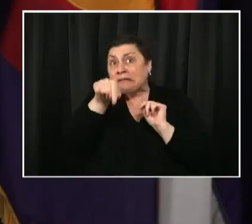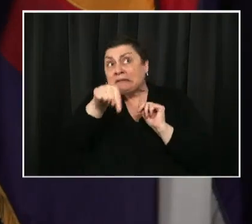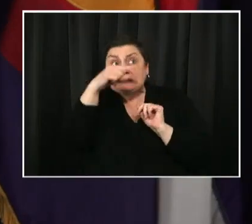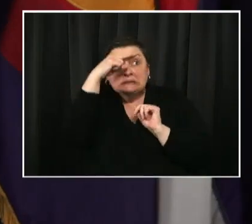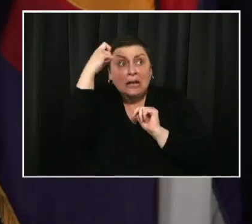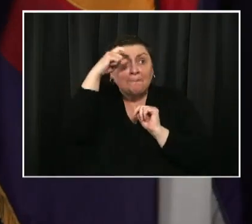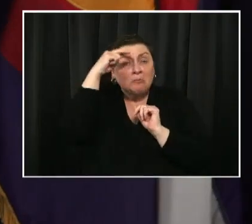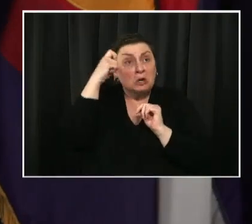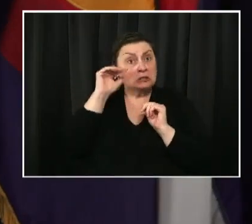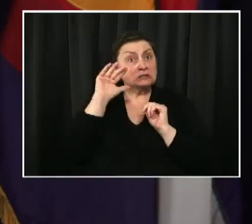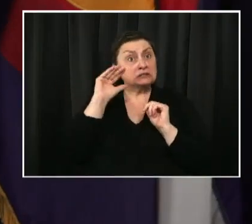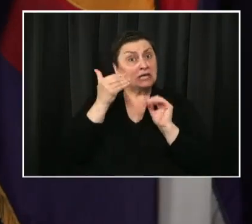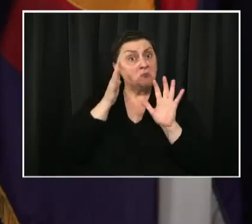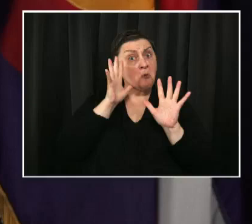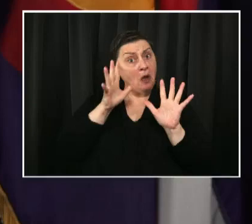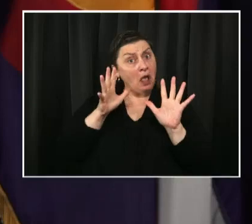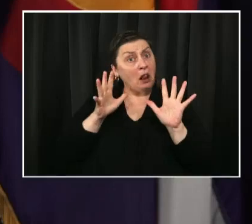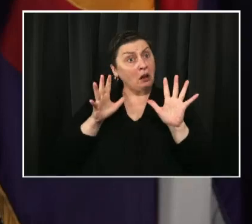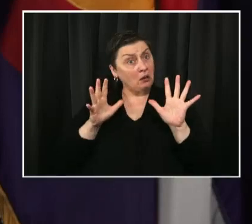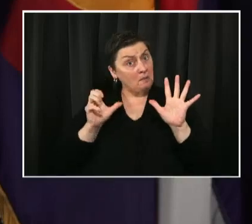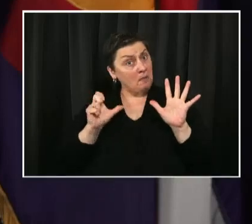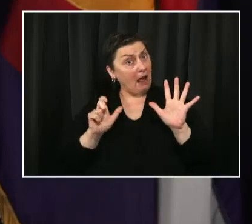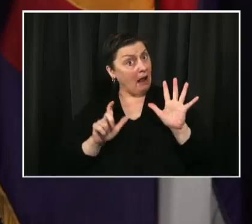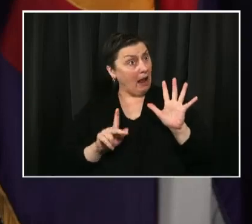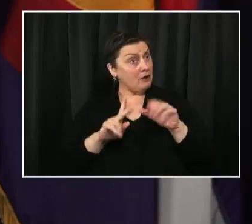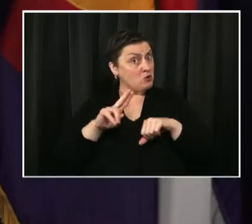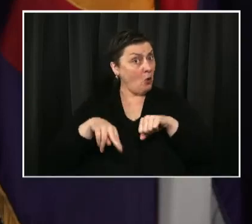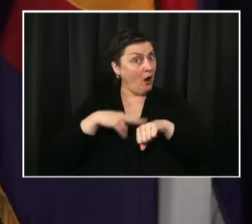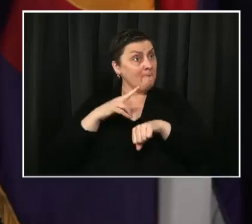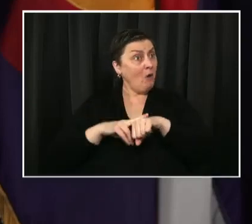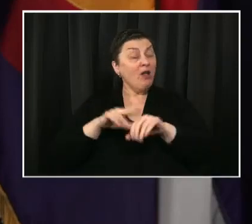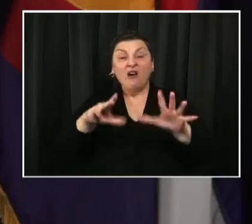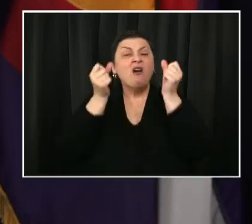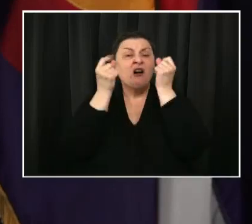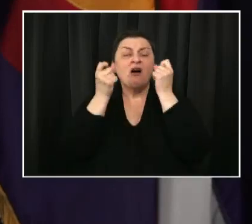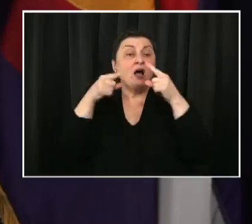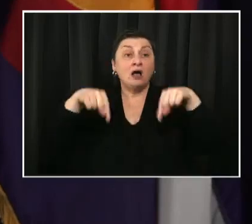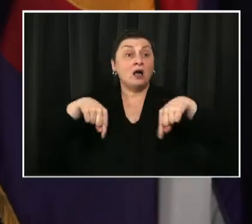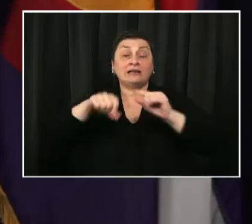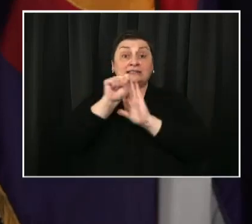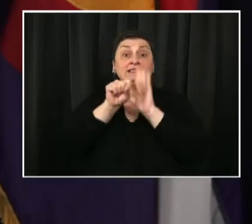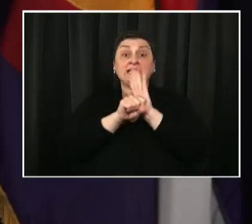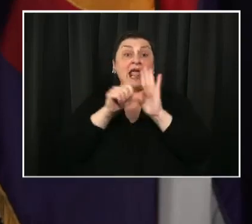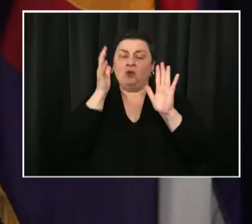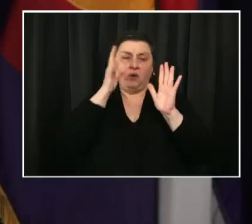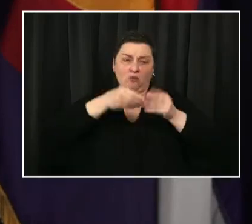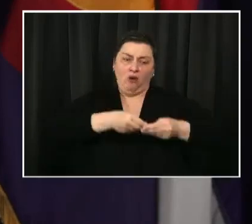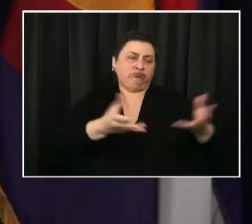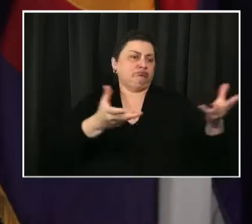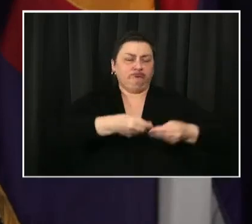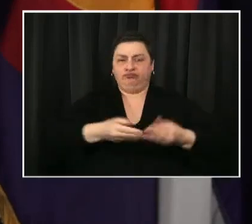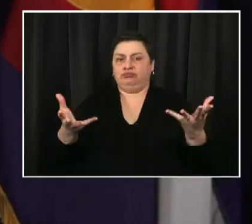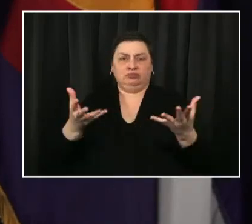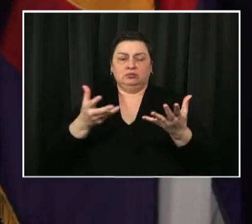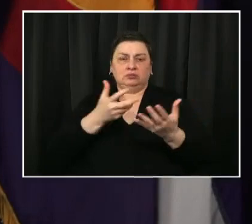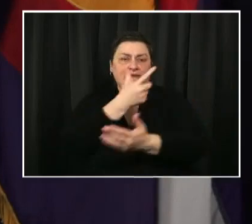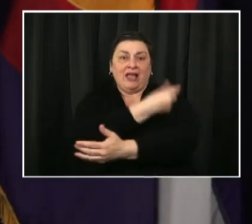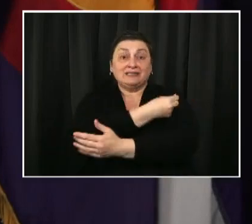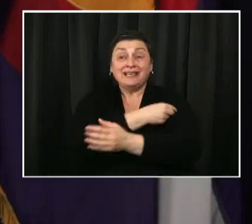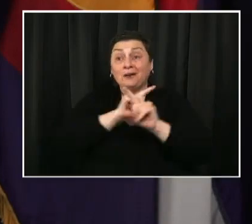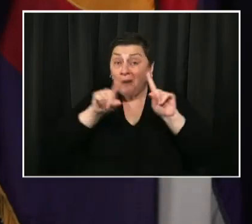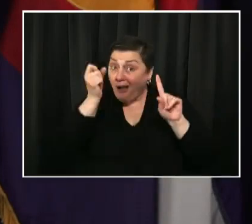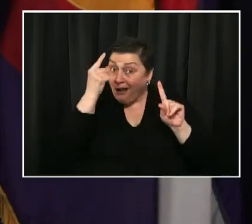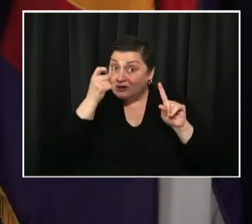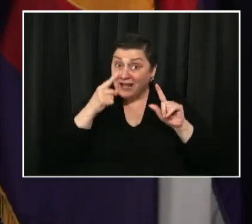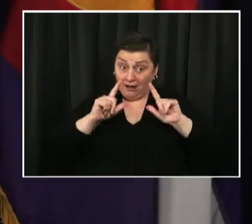and that's a good thing as long as we're doing our part as a state. We're going to be offering these vaccines. You have to do your part. You have to get the vaccine when it's your turn.